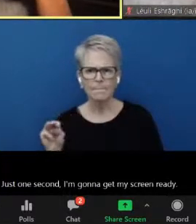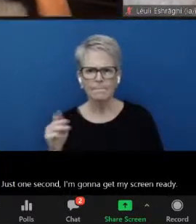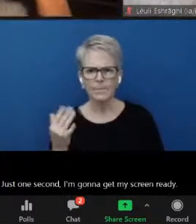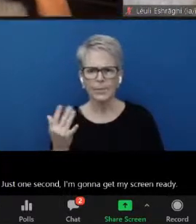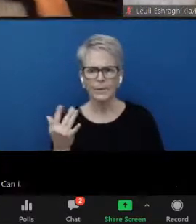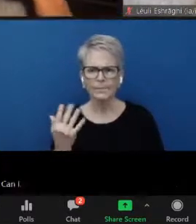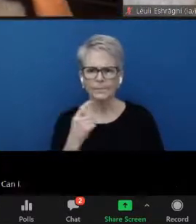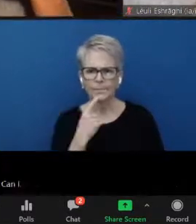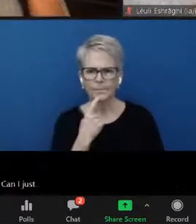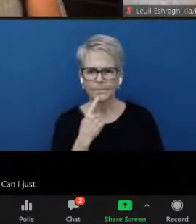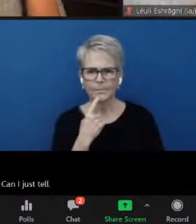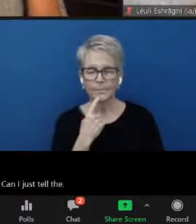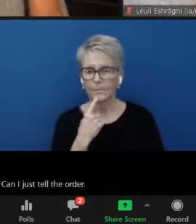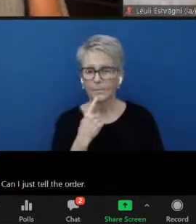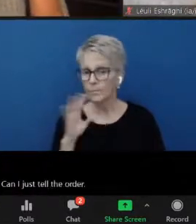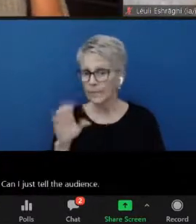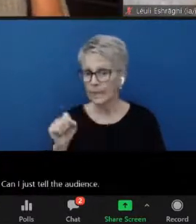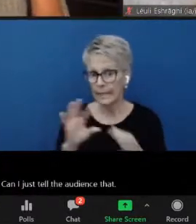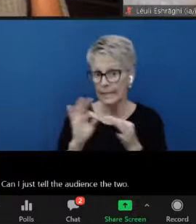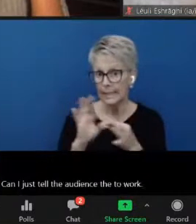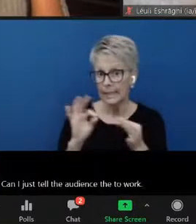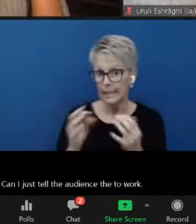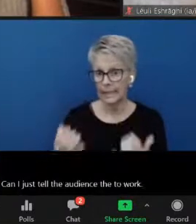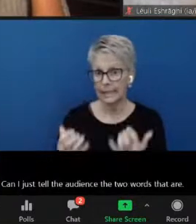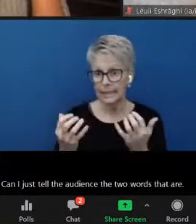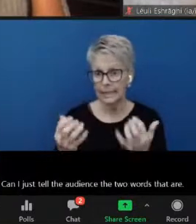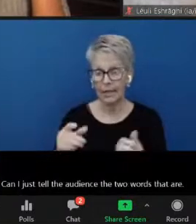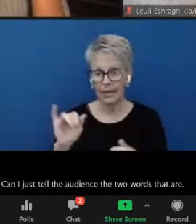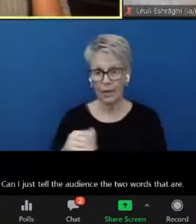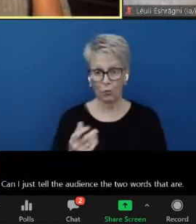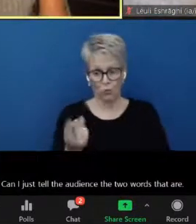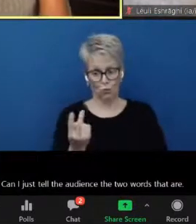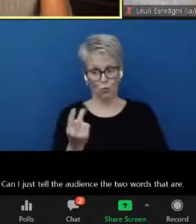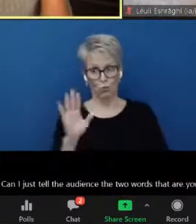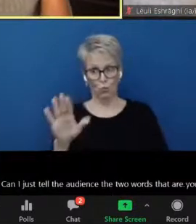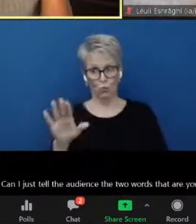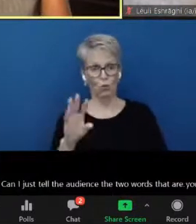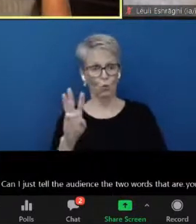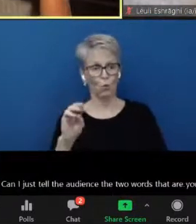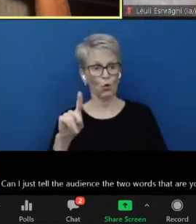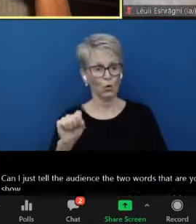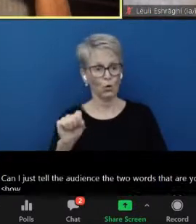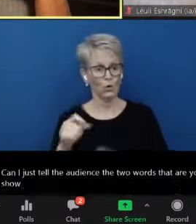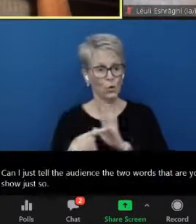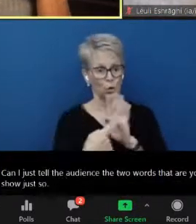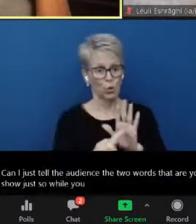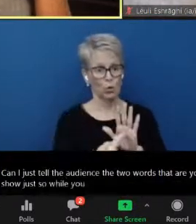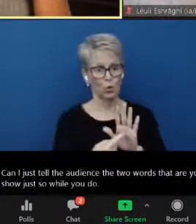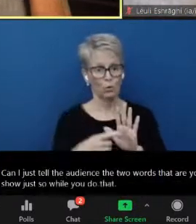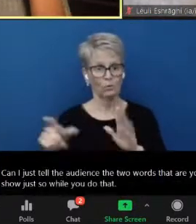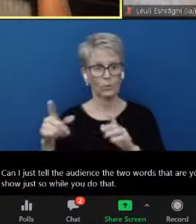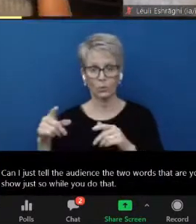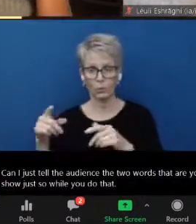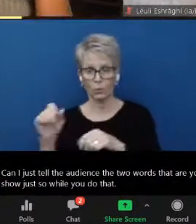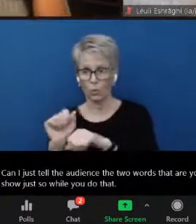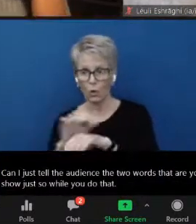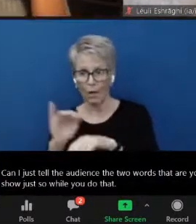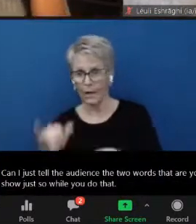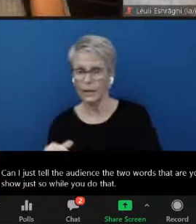Can I just tell the audience the two works that are in the show? Just so while you do that.